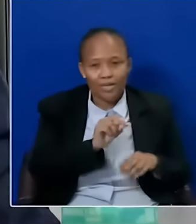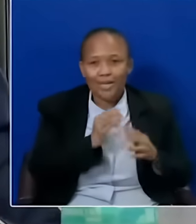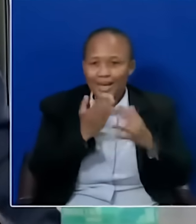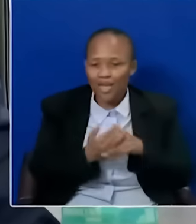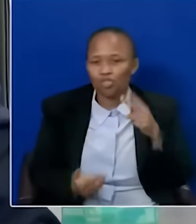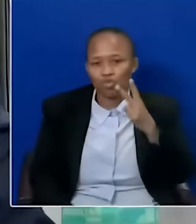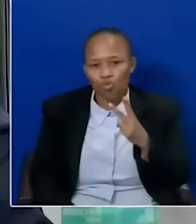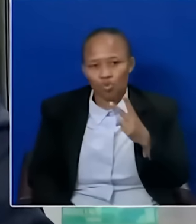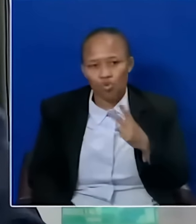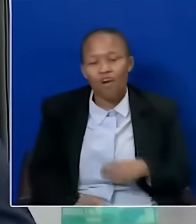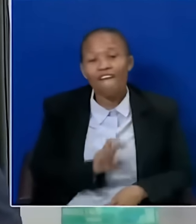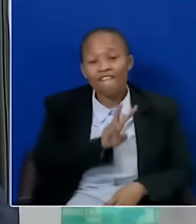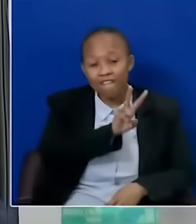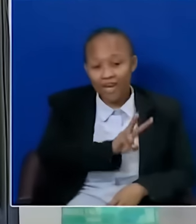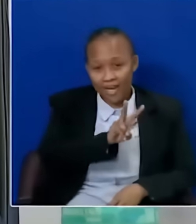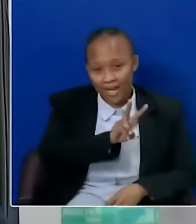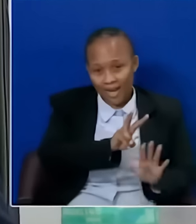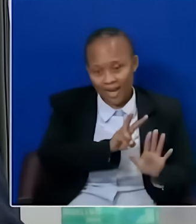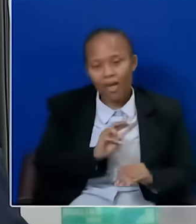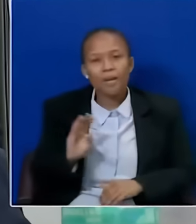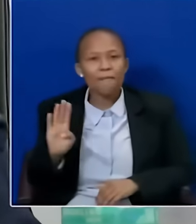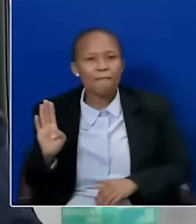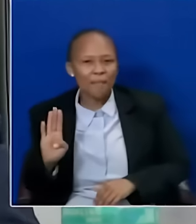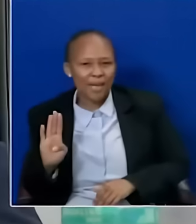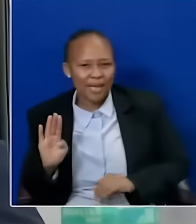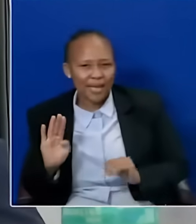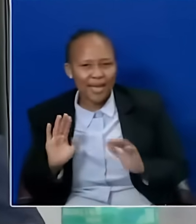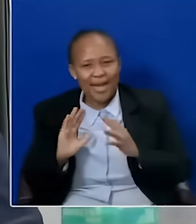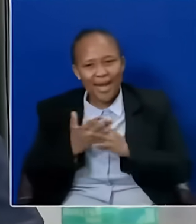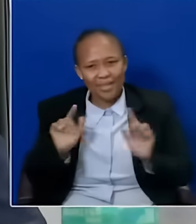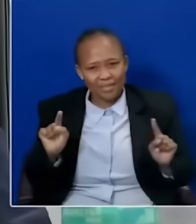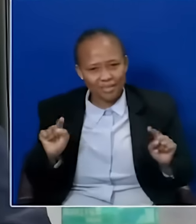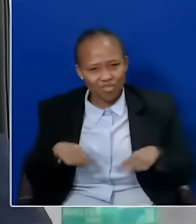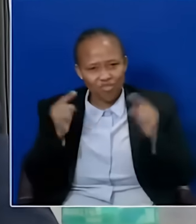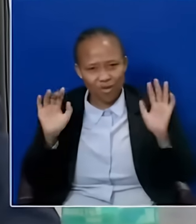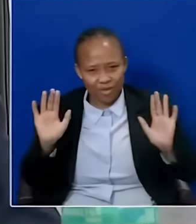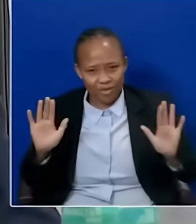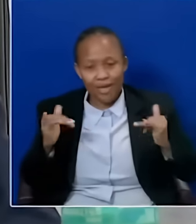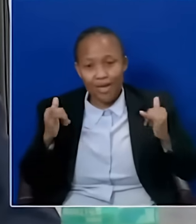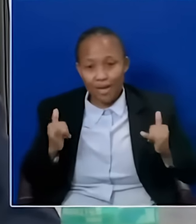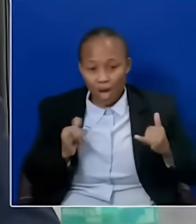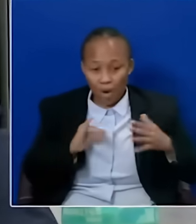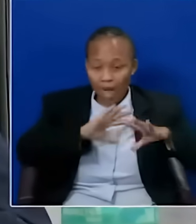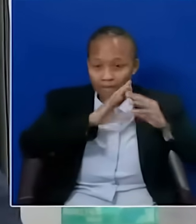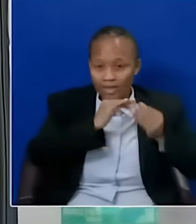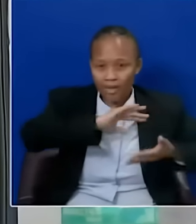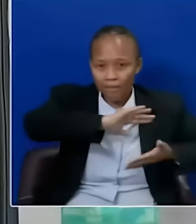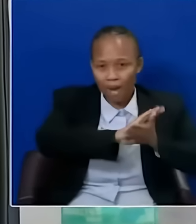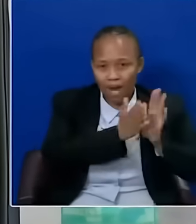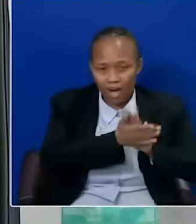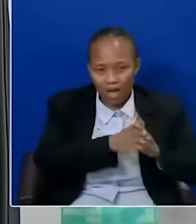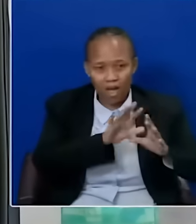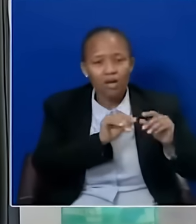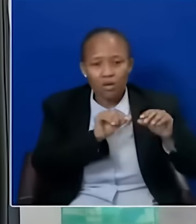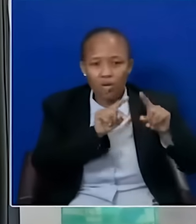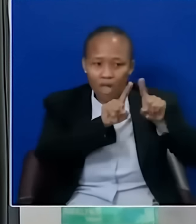cases, and each of the exhibits were packaged separately in a tempered seal bags. So he was referring